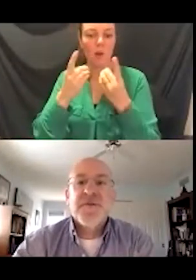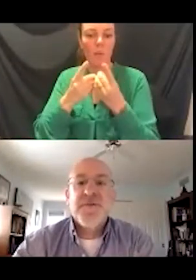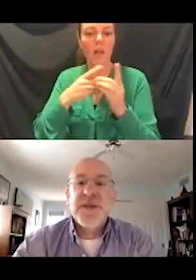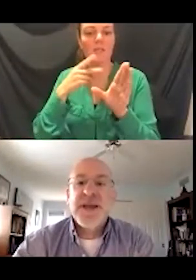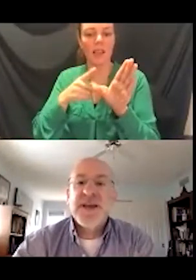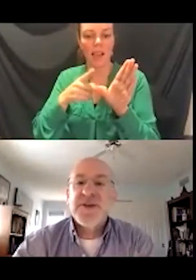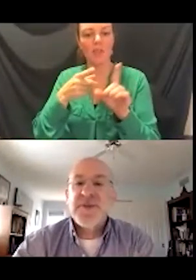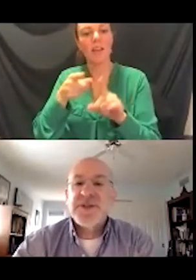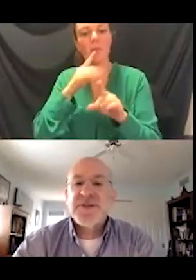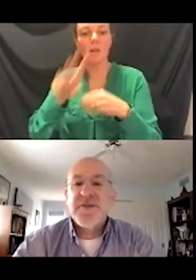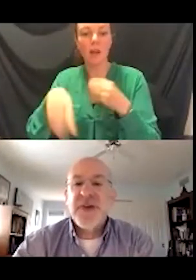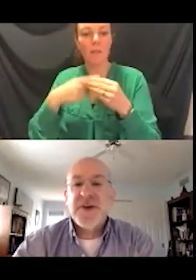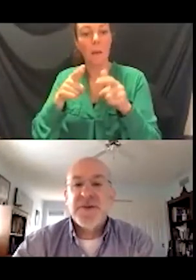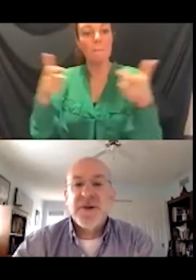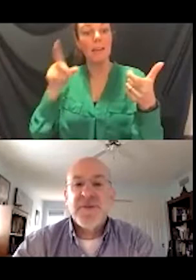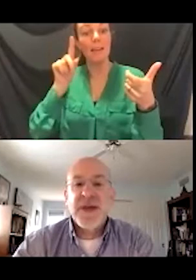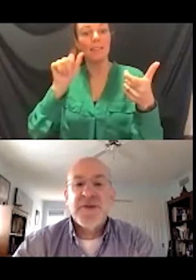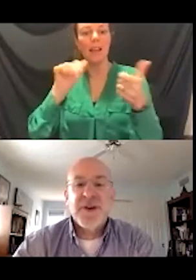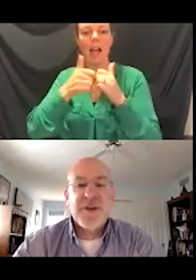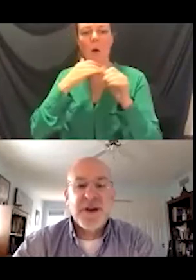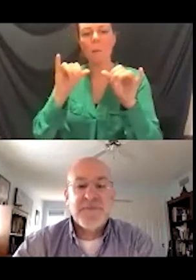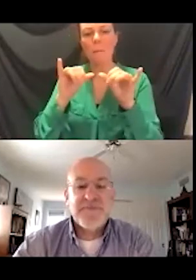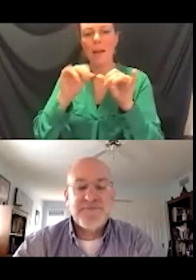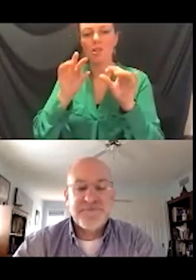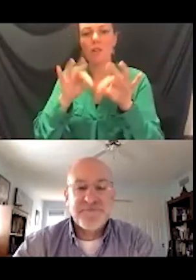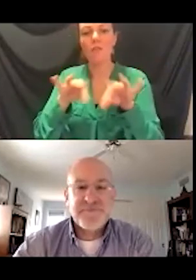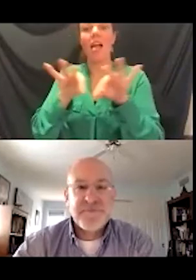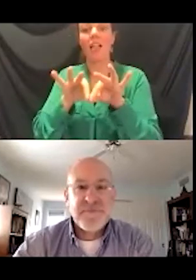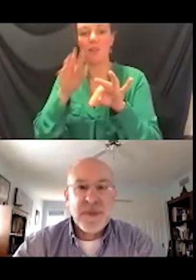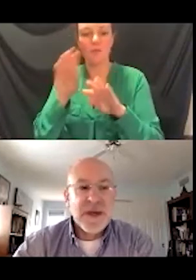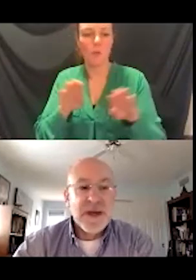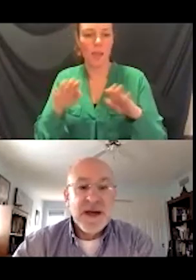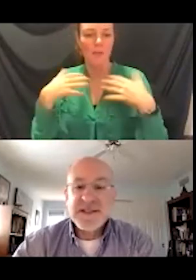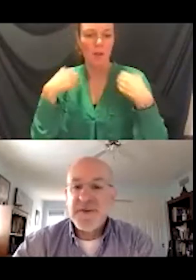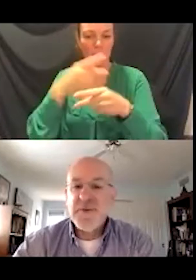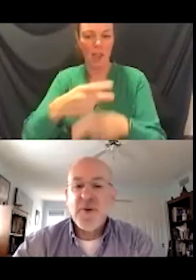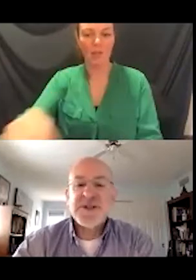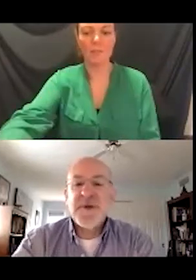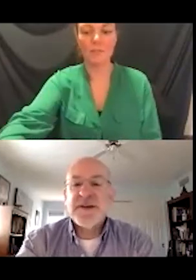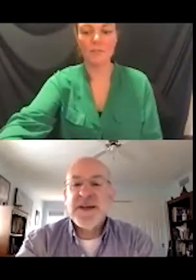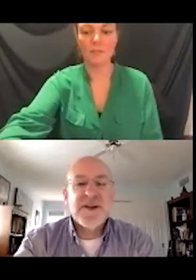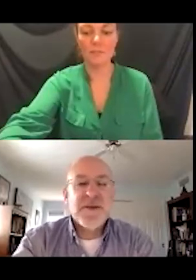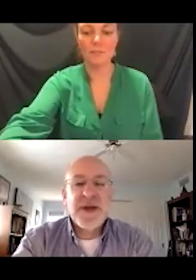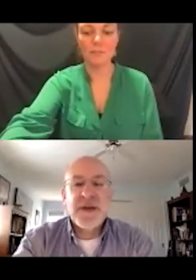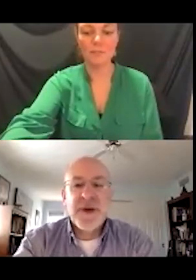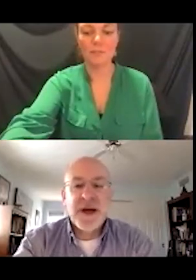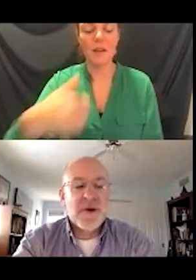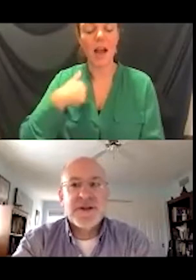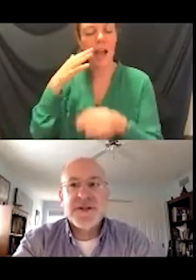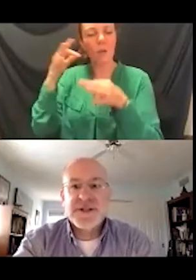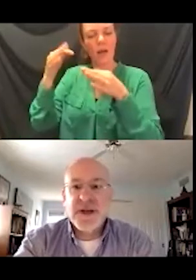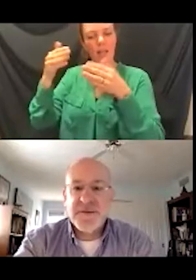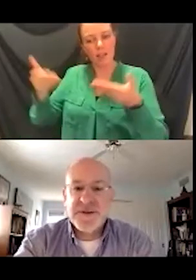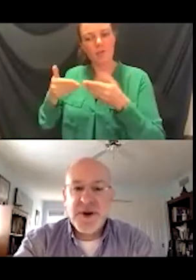of big data to measure value of behavioral health care. I'll say a few more words about Daniel in a minute, but I